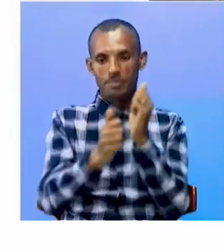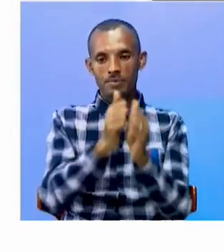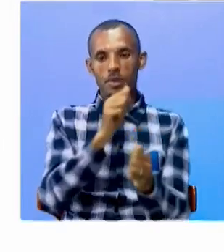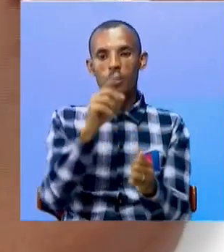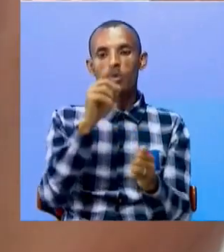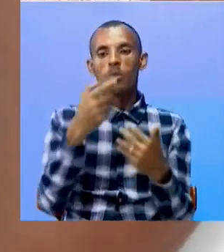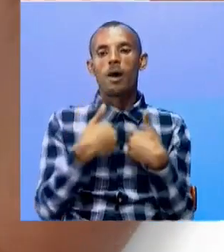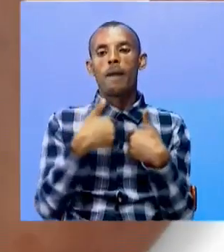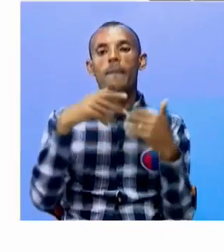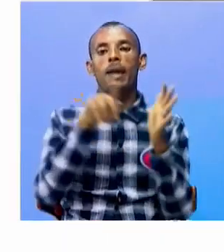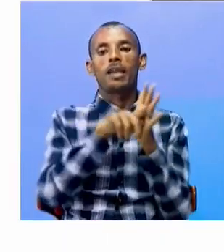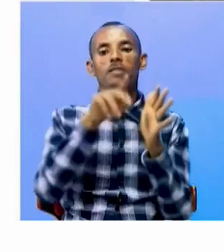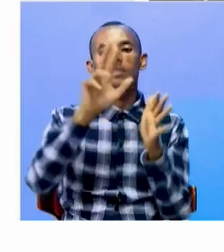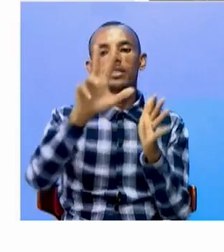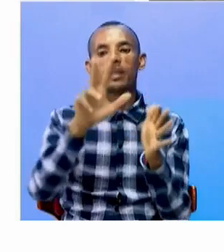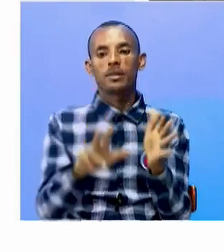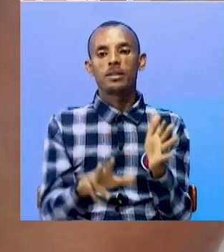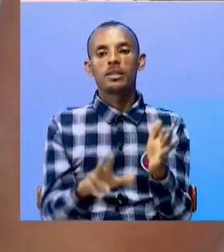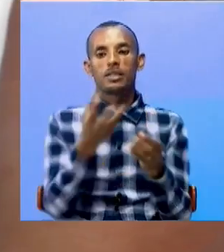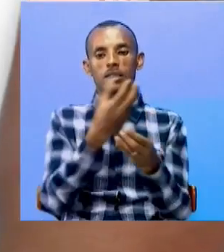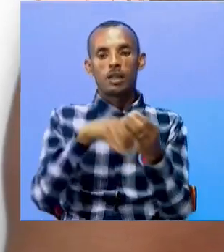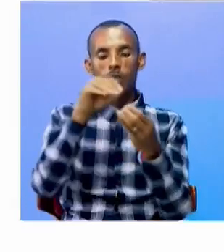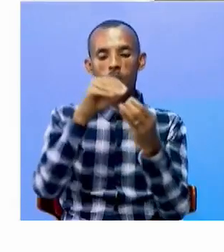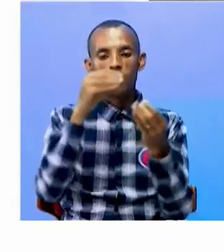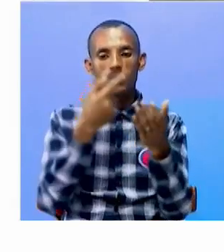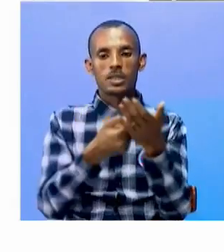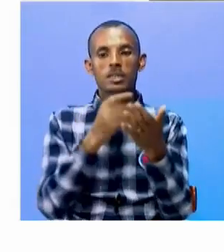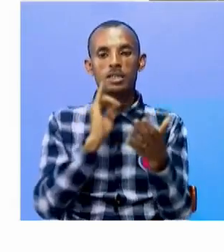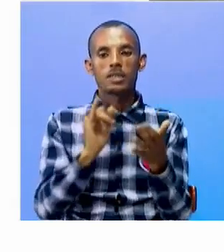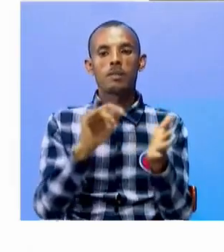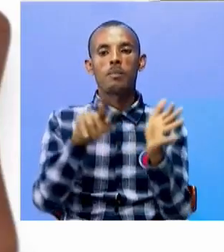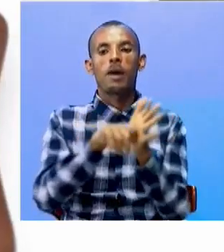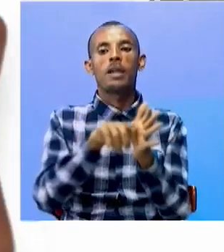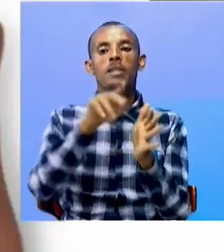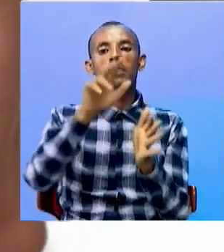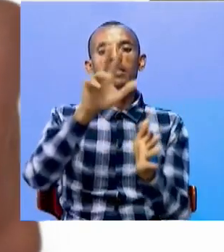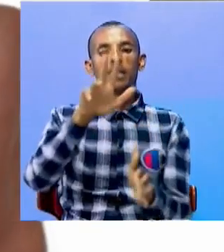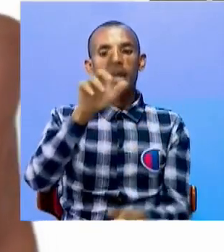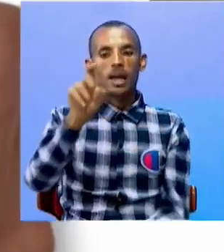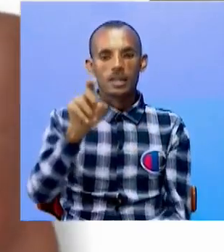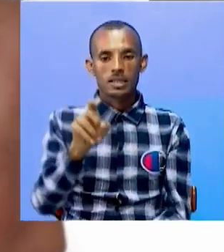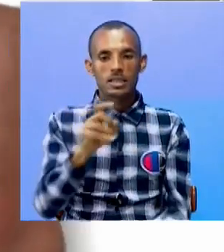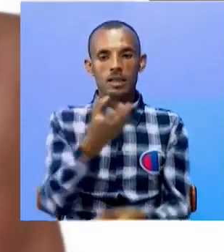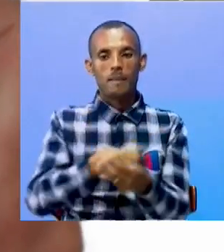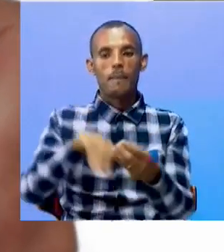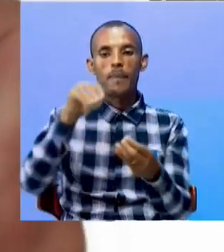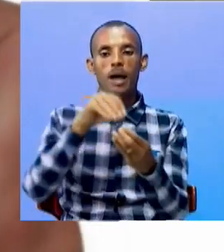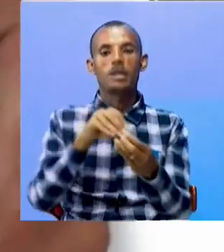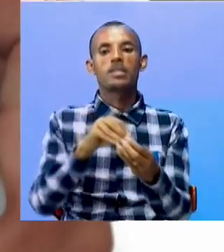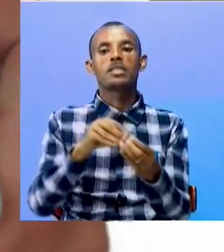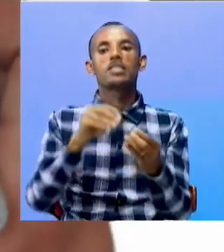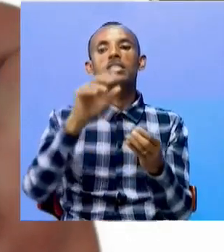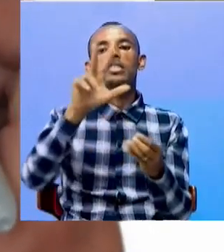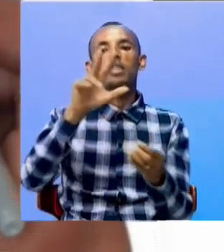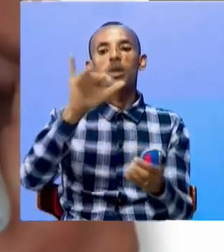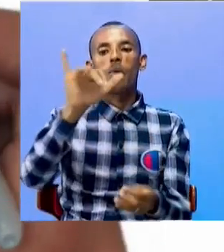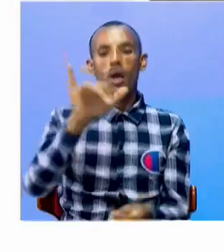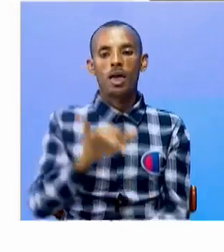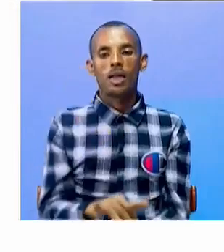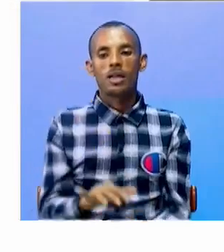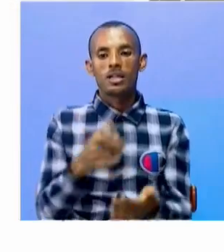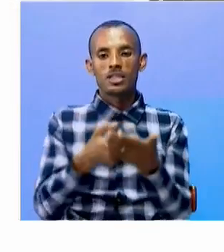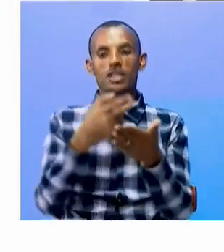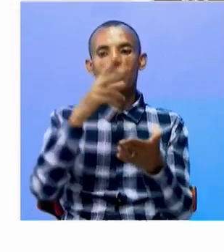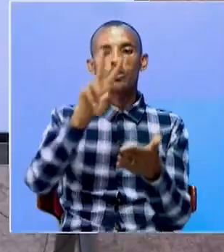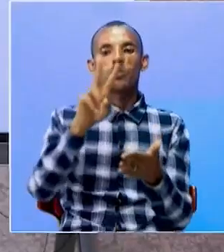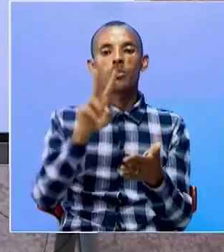minus 3. Therefore, the sum of these two, it is minus 3x plus 3y. So these two